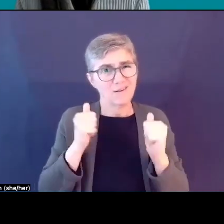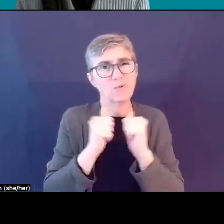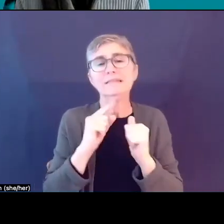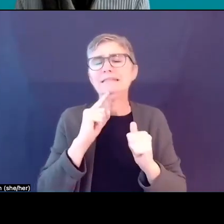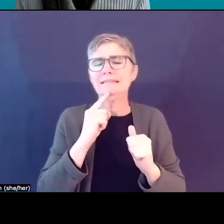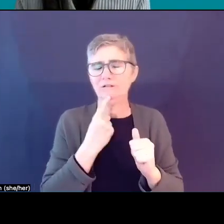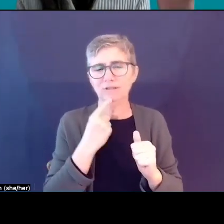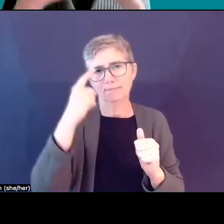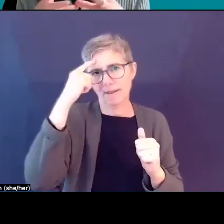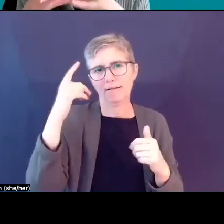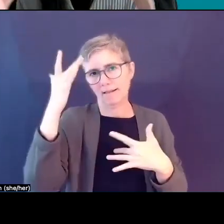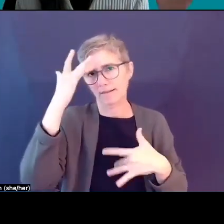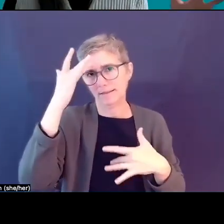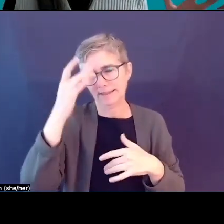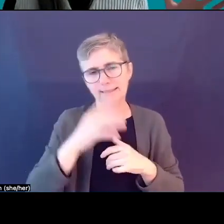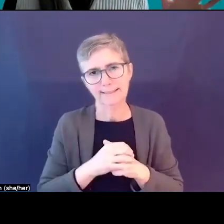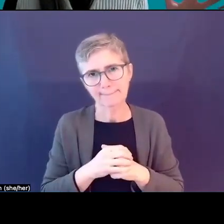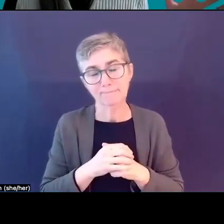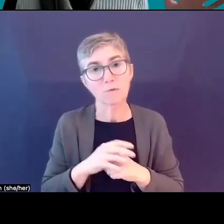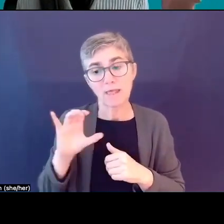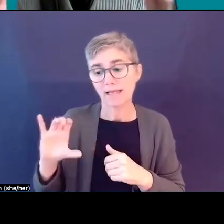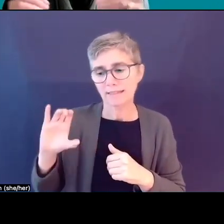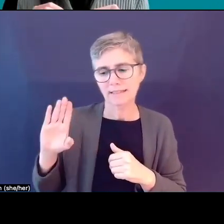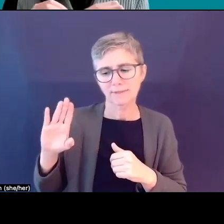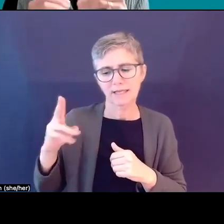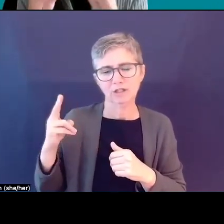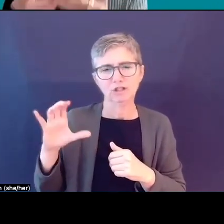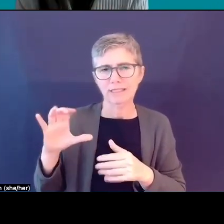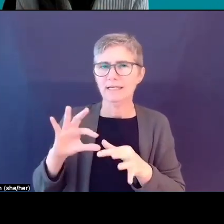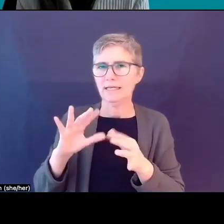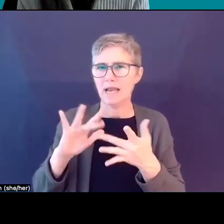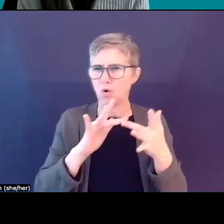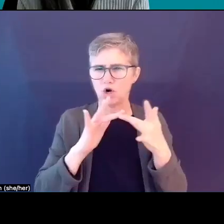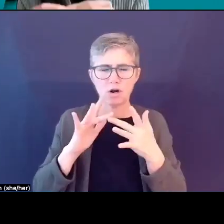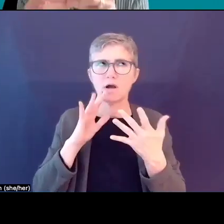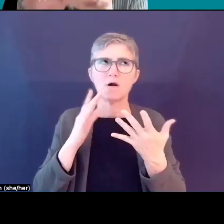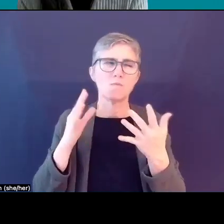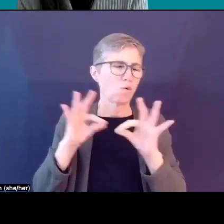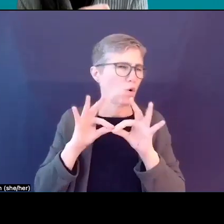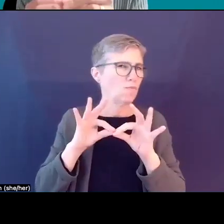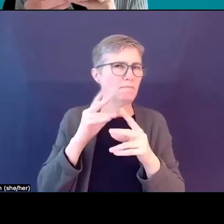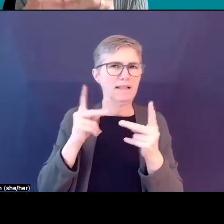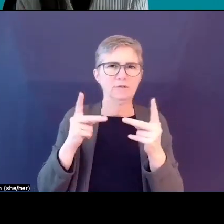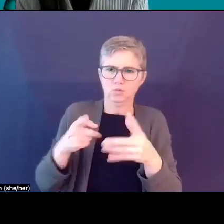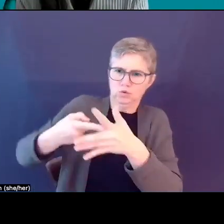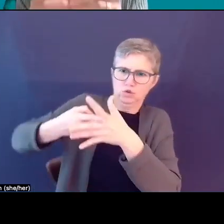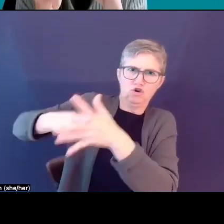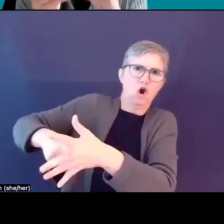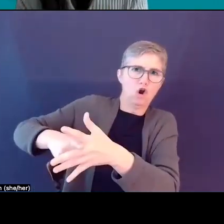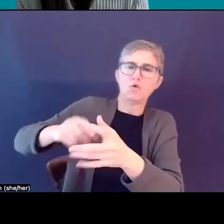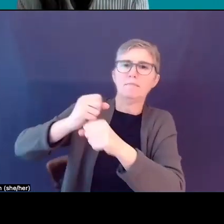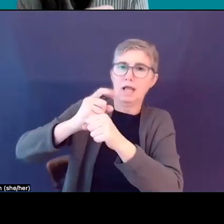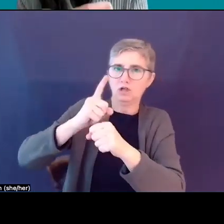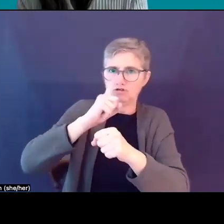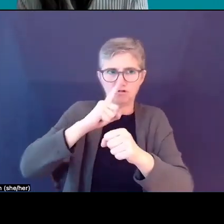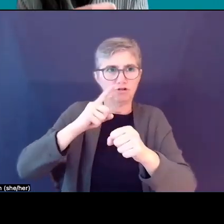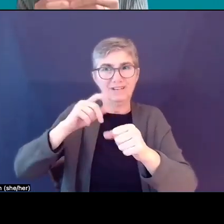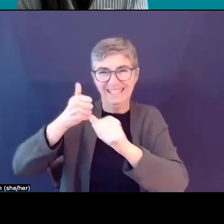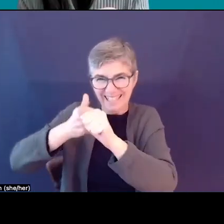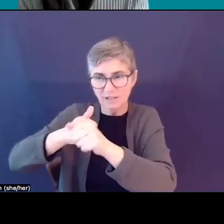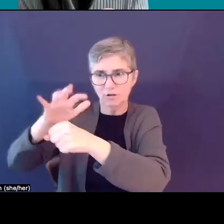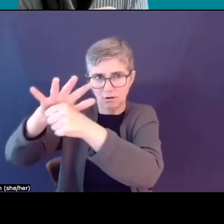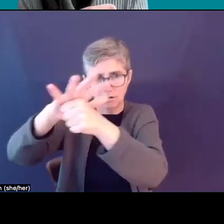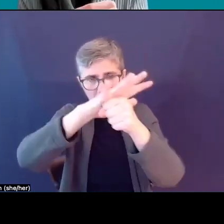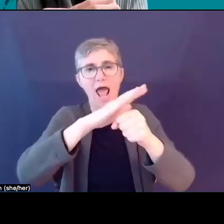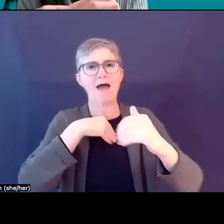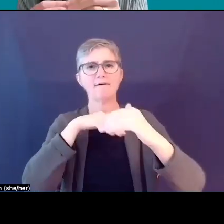mental illness. So that makes the CBHC network exactly the right place to start to ensure access to the long-acting